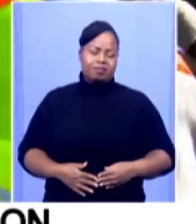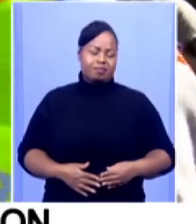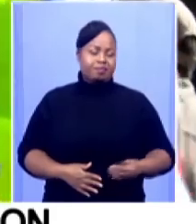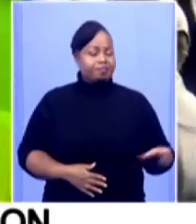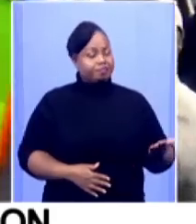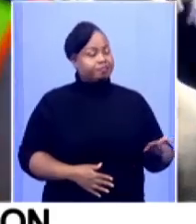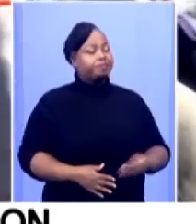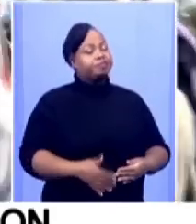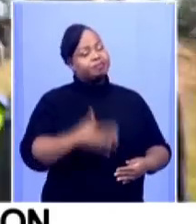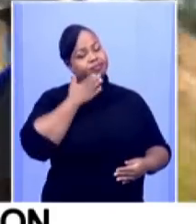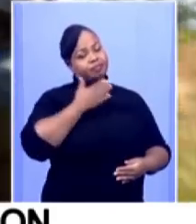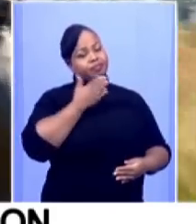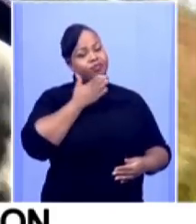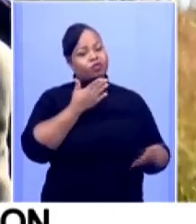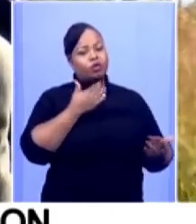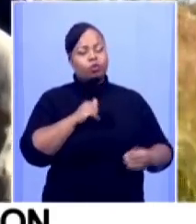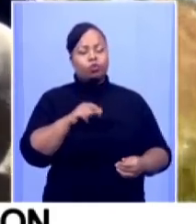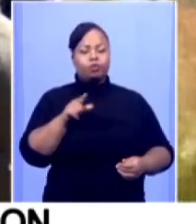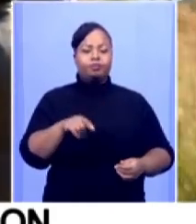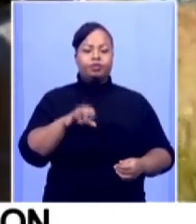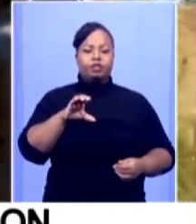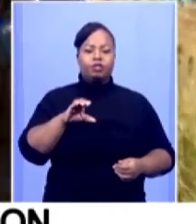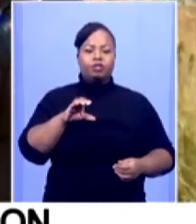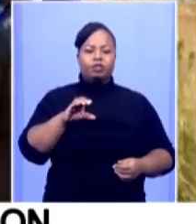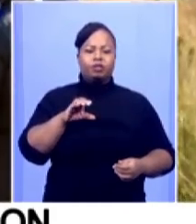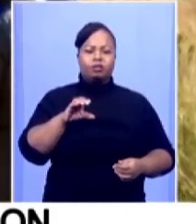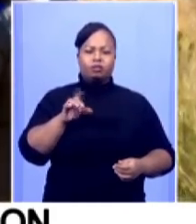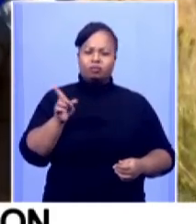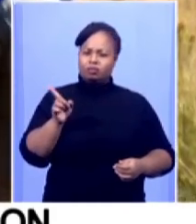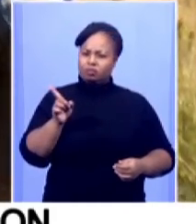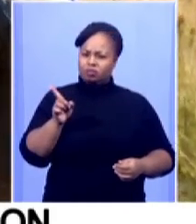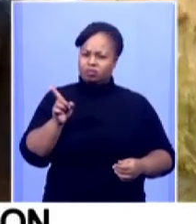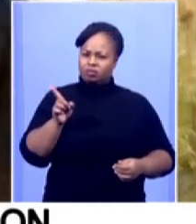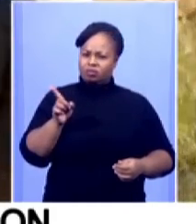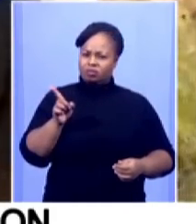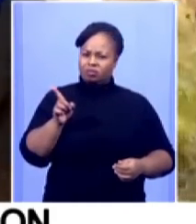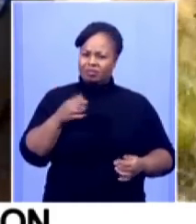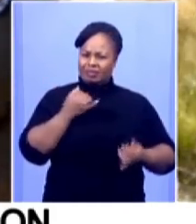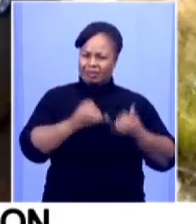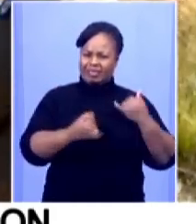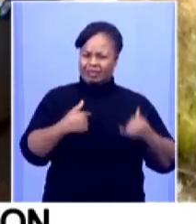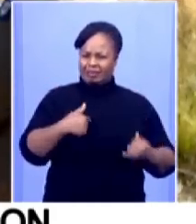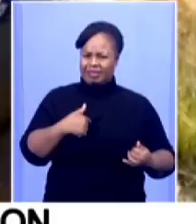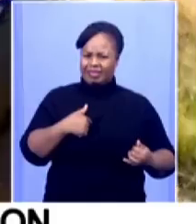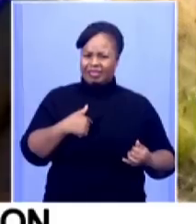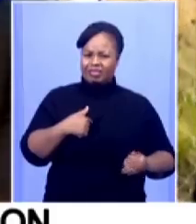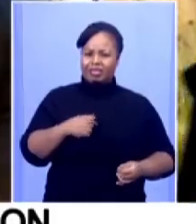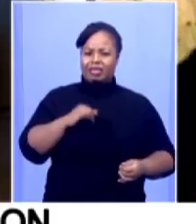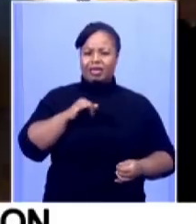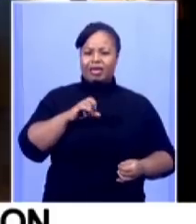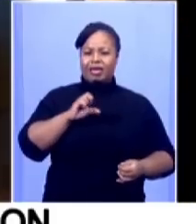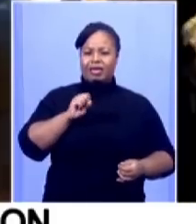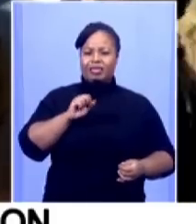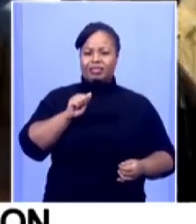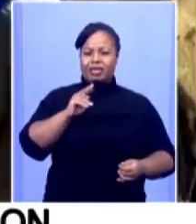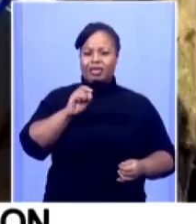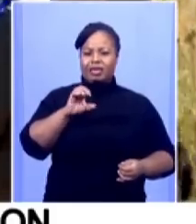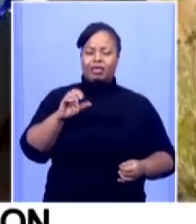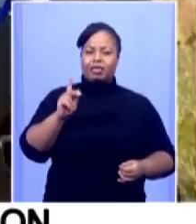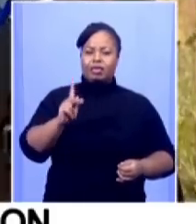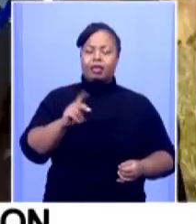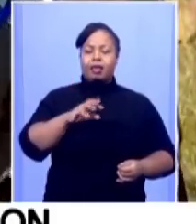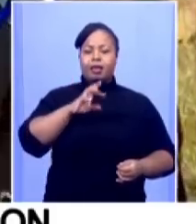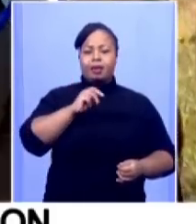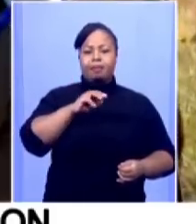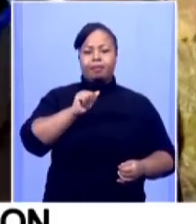much. Well, as you heard, that's Mr. Charles Maba. Sorry if you can mistake me there. I meant to say Isaac Mahamba, the spokesperson for the Tshwane